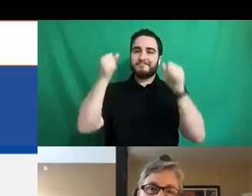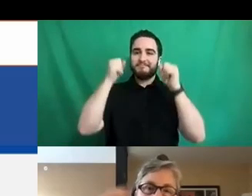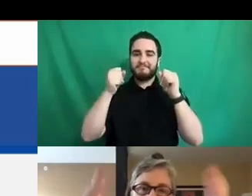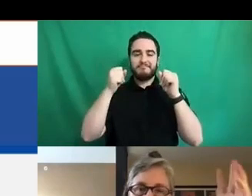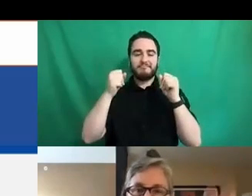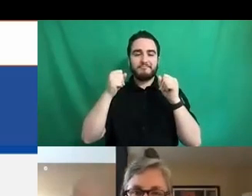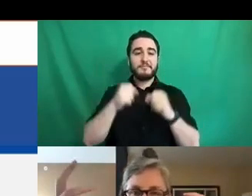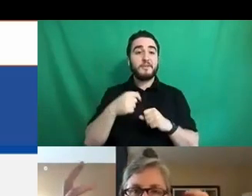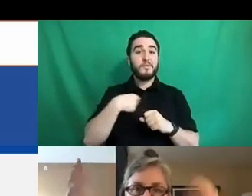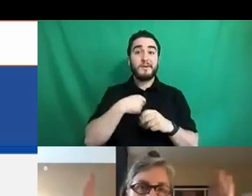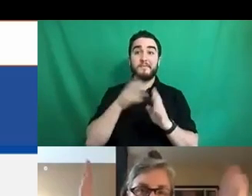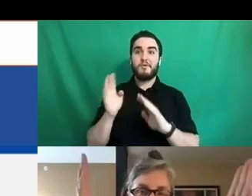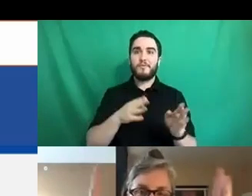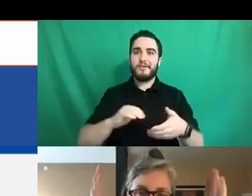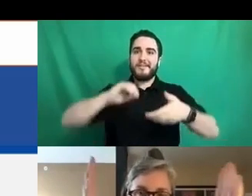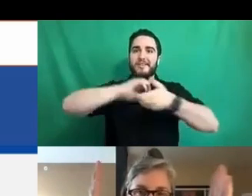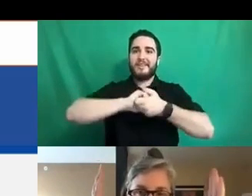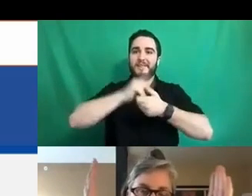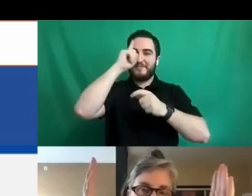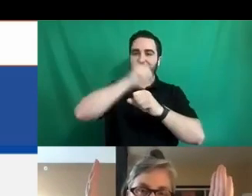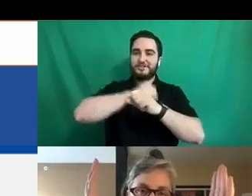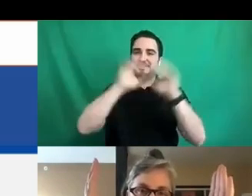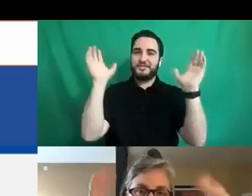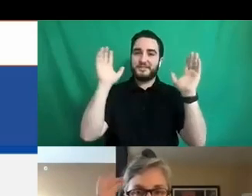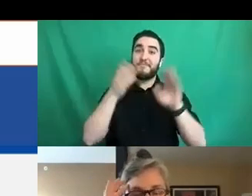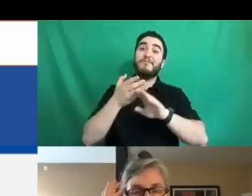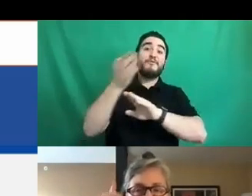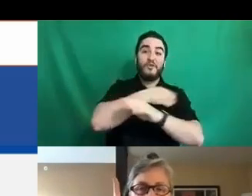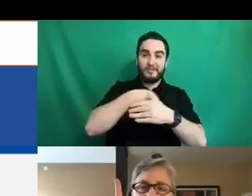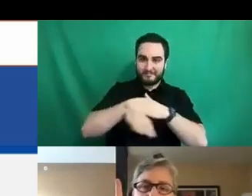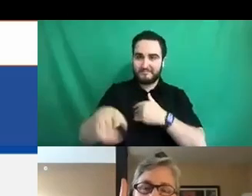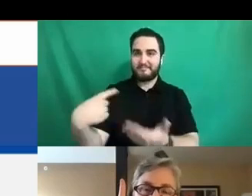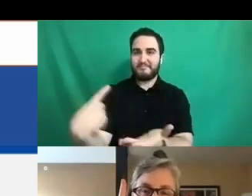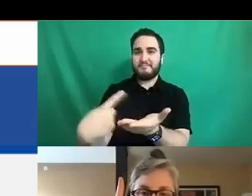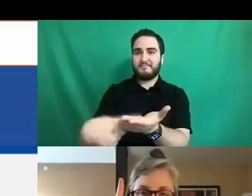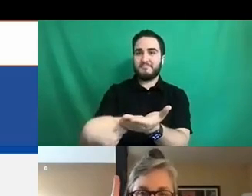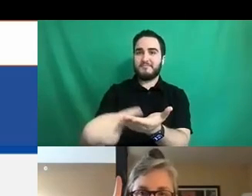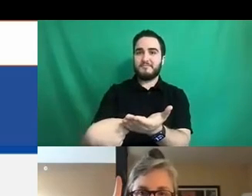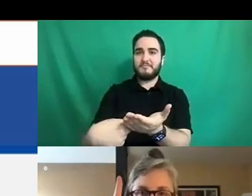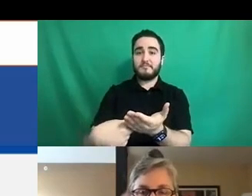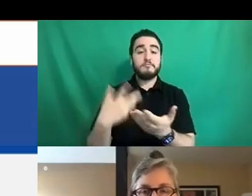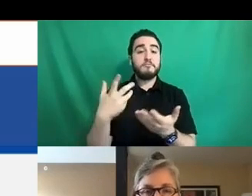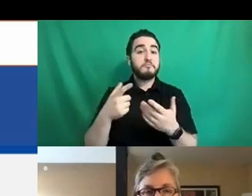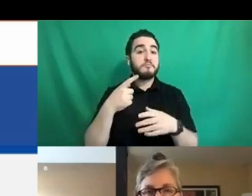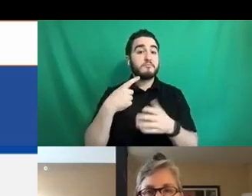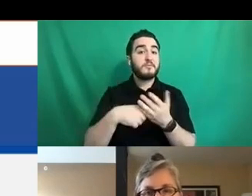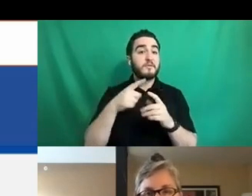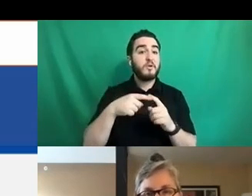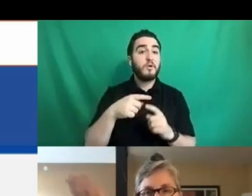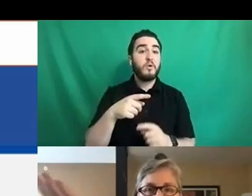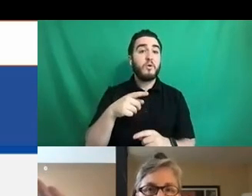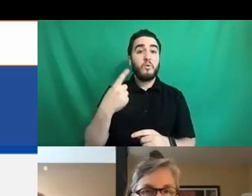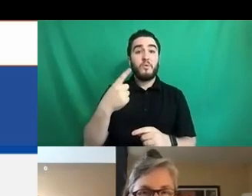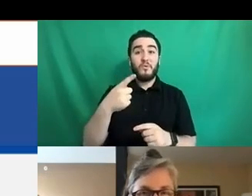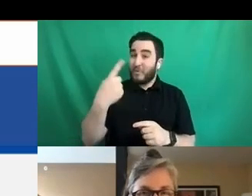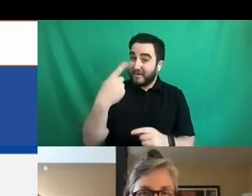a collaborative vision before our first conversation with the employer, even when we're talking about one hire. Because again, we're